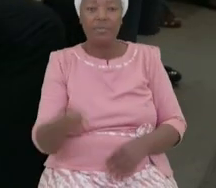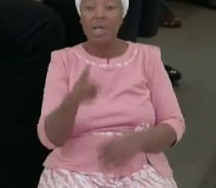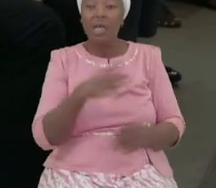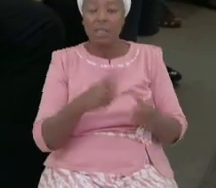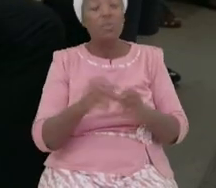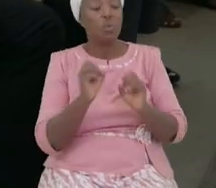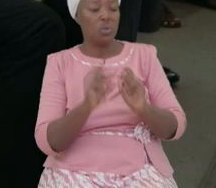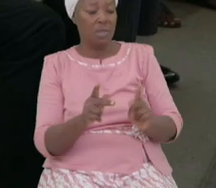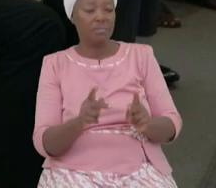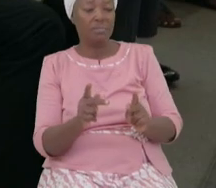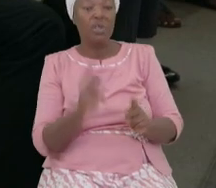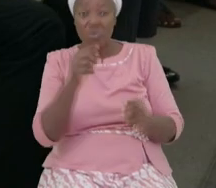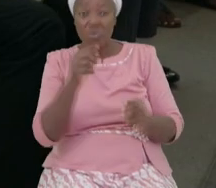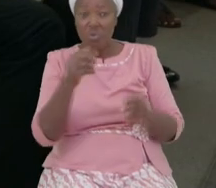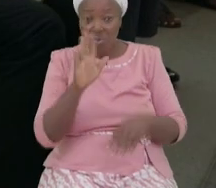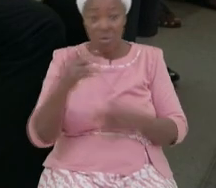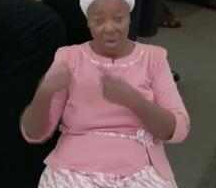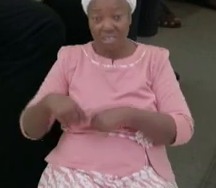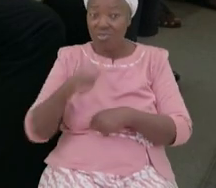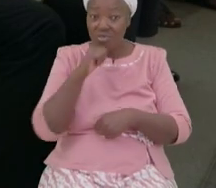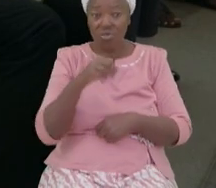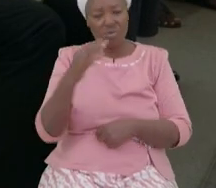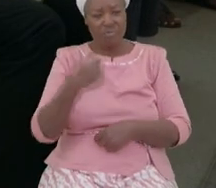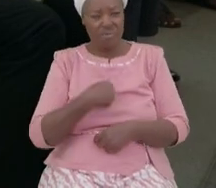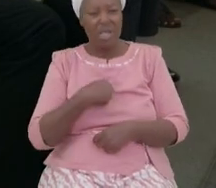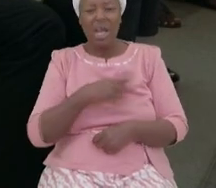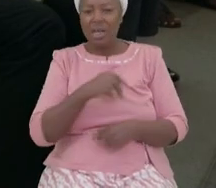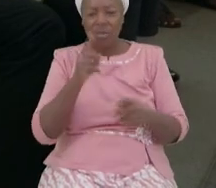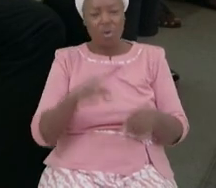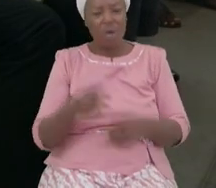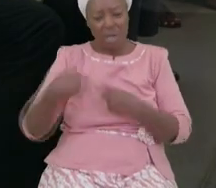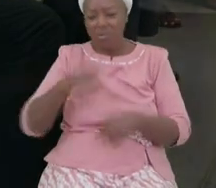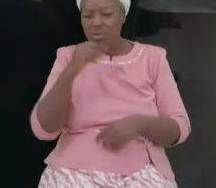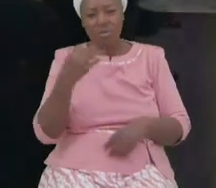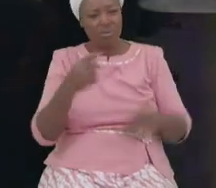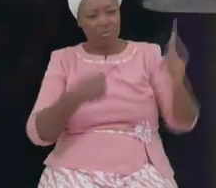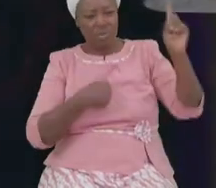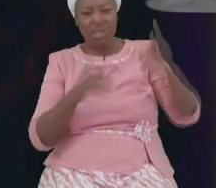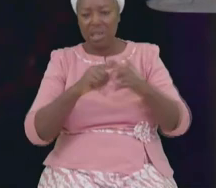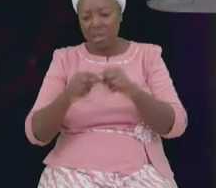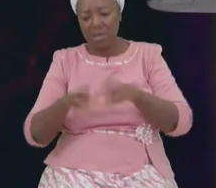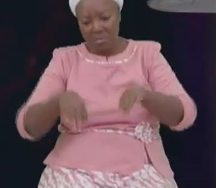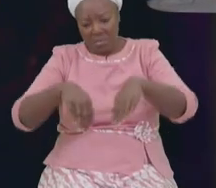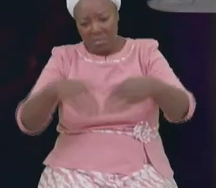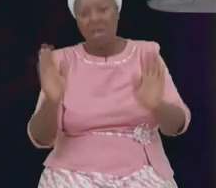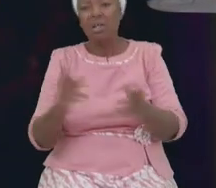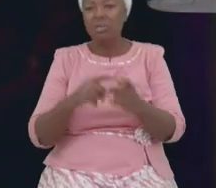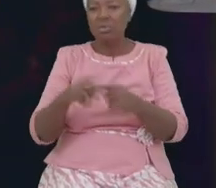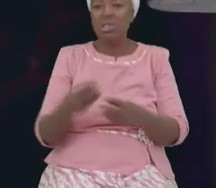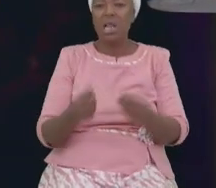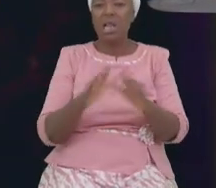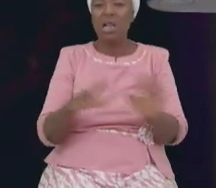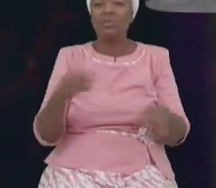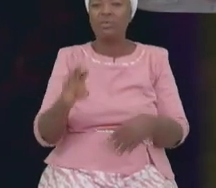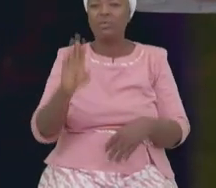all right, your heart is not with me, your heart is not for me. And they went to the land of Babylon